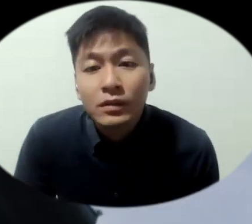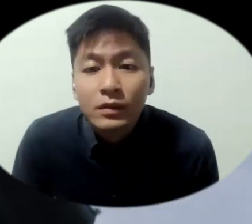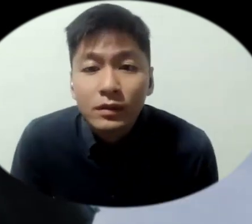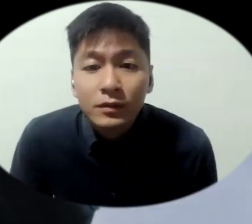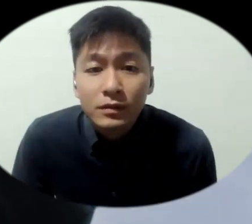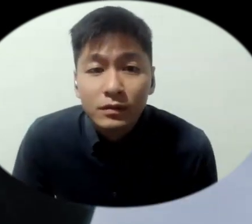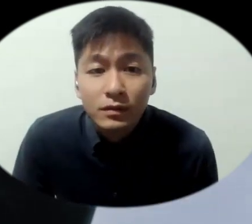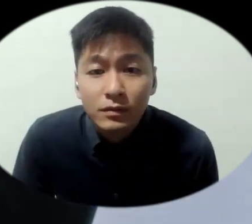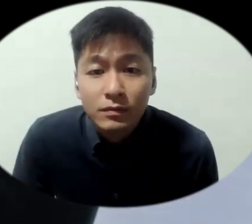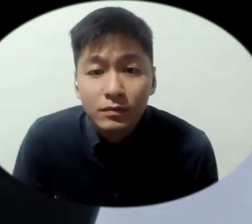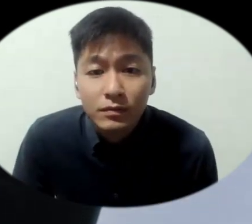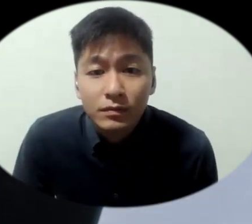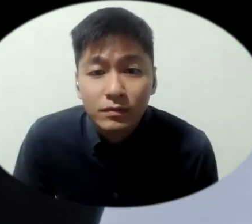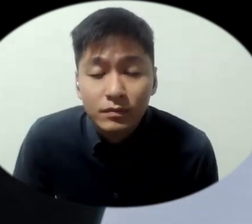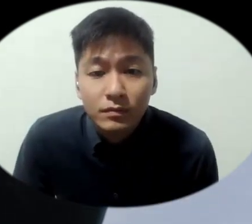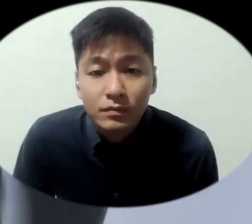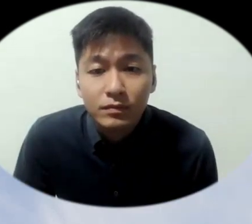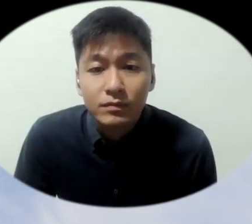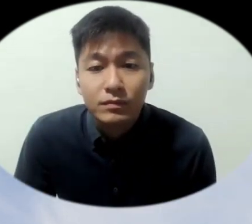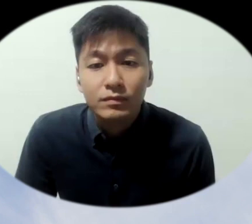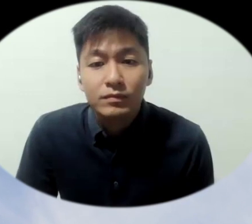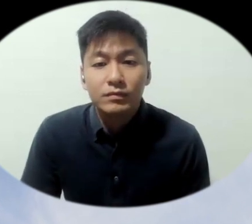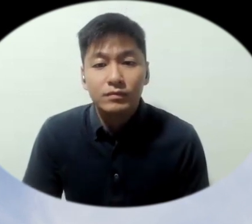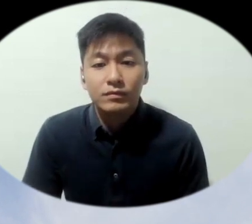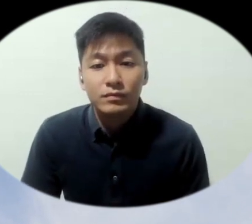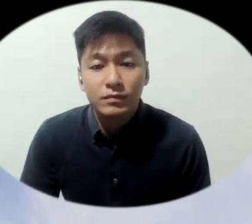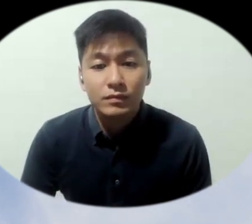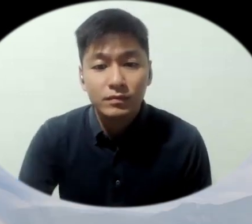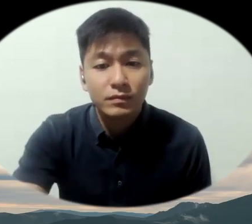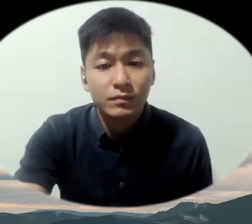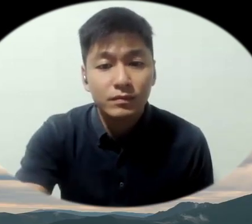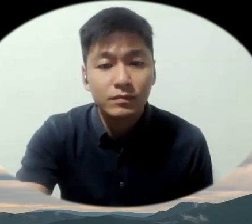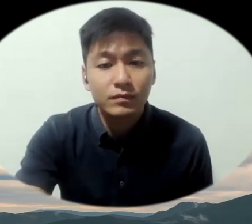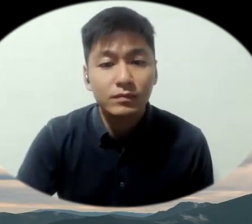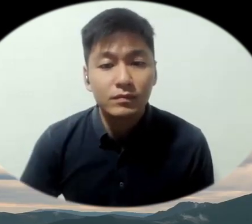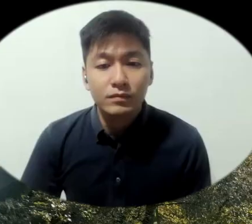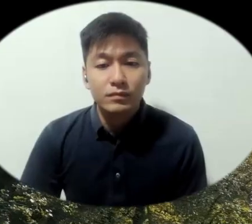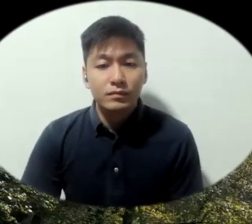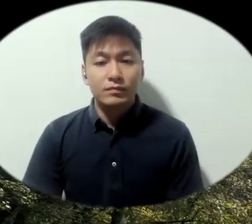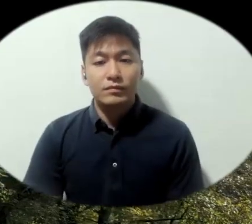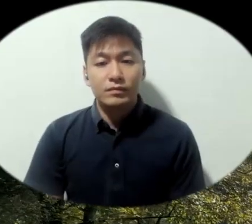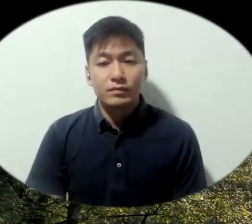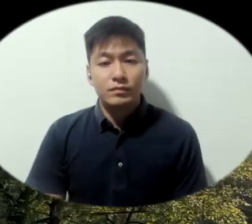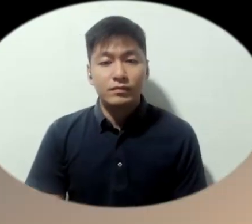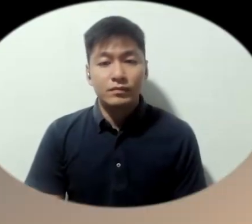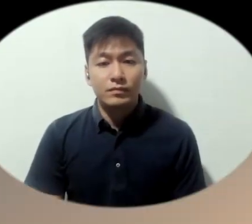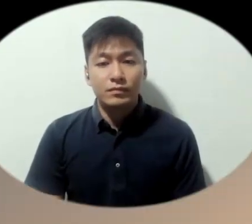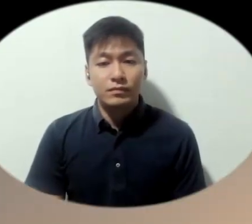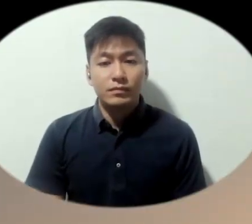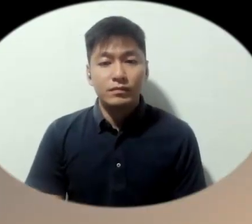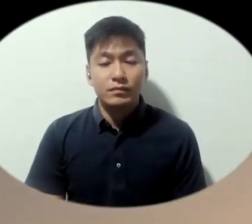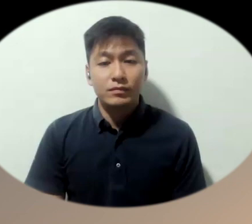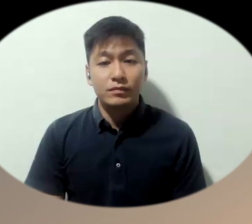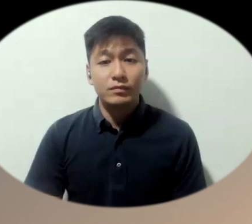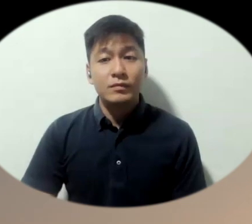I think the thing that I found doing the Camino is that your job title is not important. Everyone